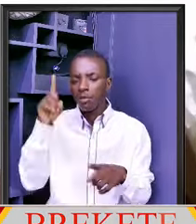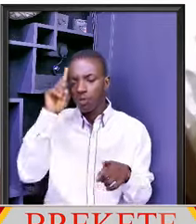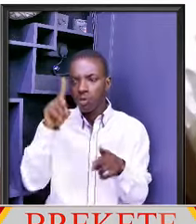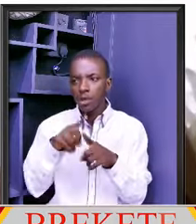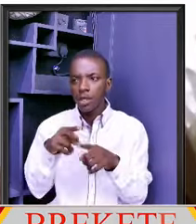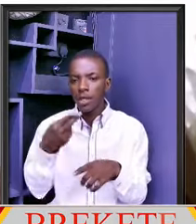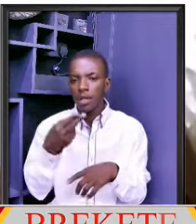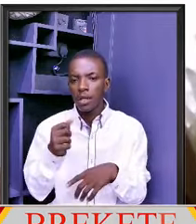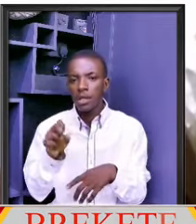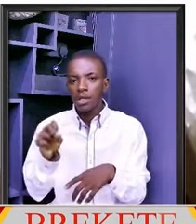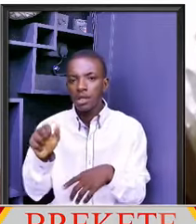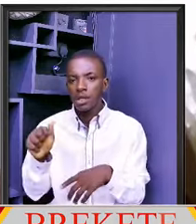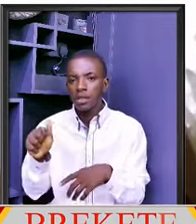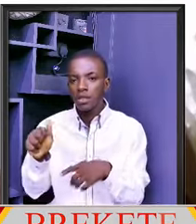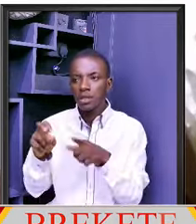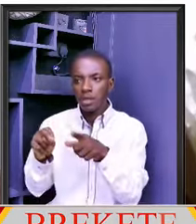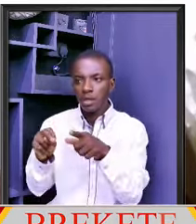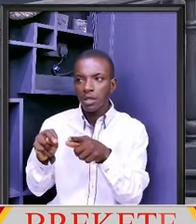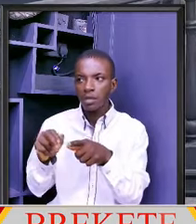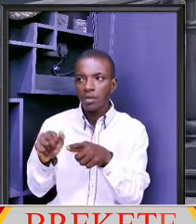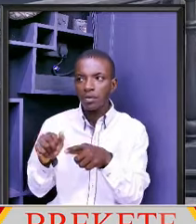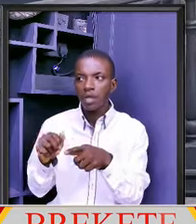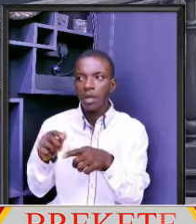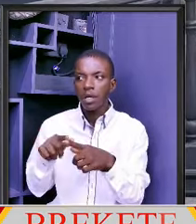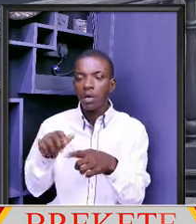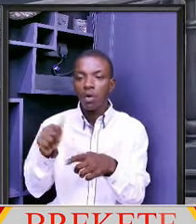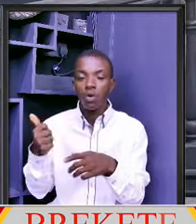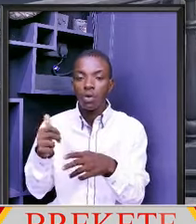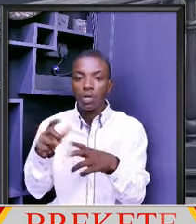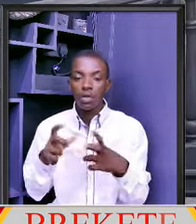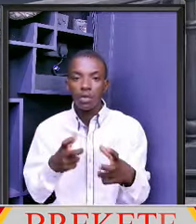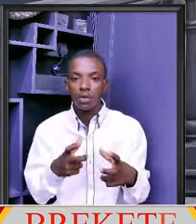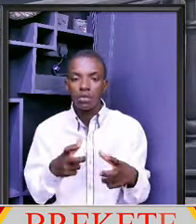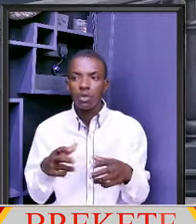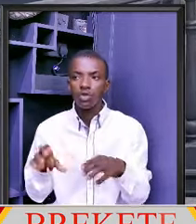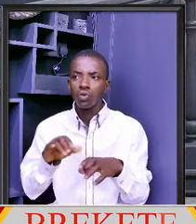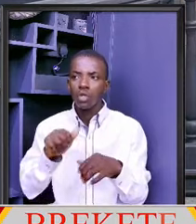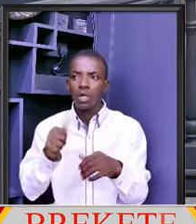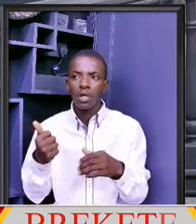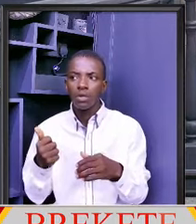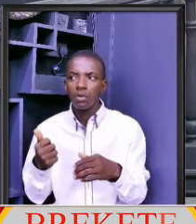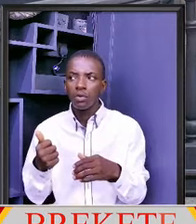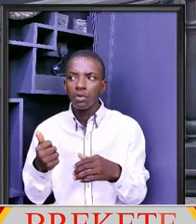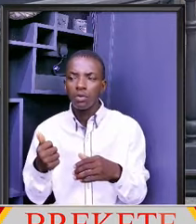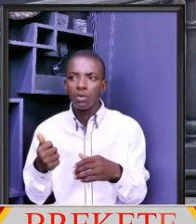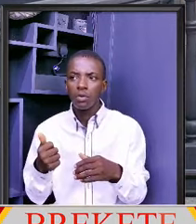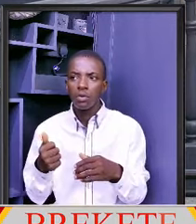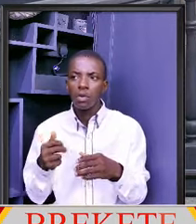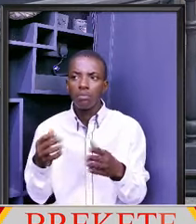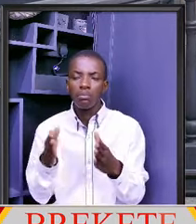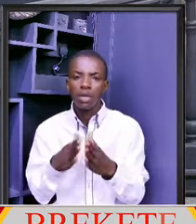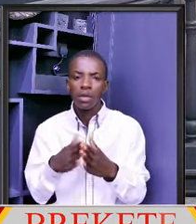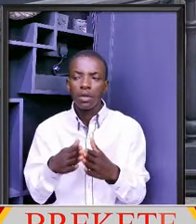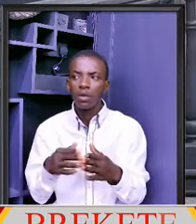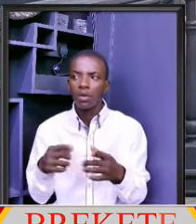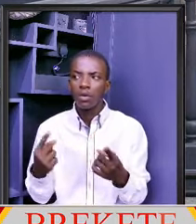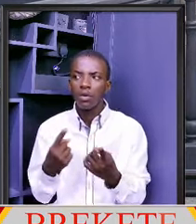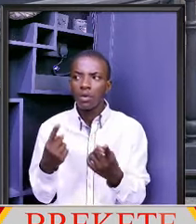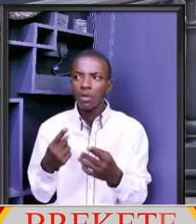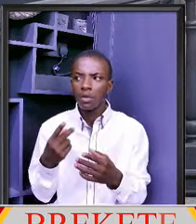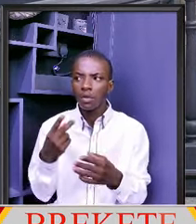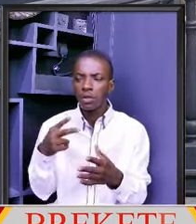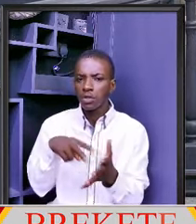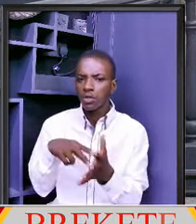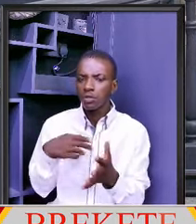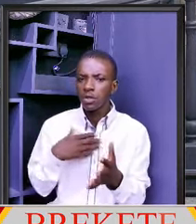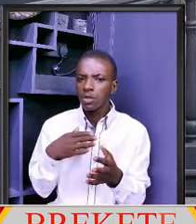here, Hassan, and the other group are doing another meeting. I don't know Hassan as of then. Mm-hmm. We only met that place. And I stood